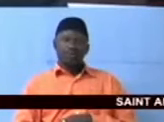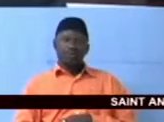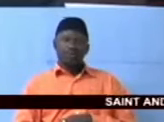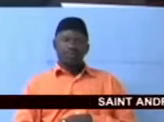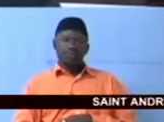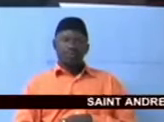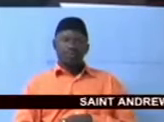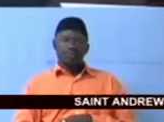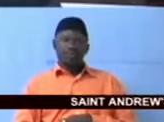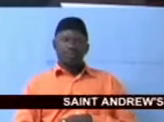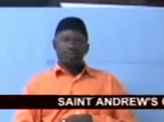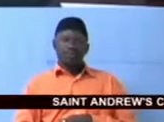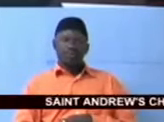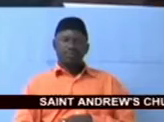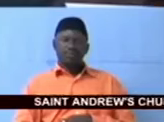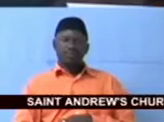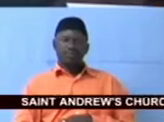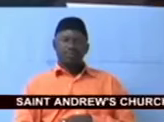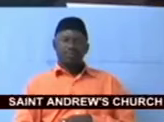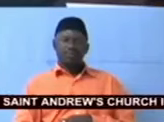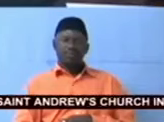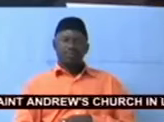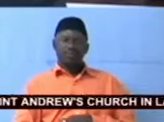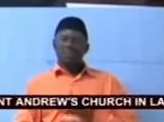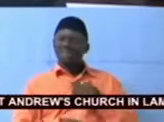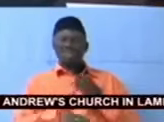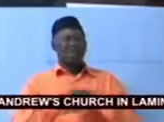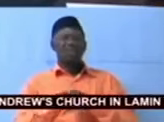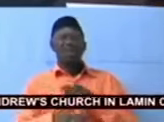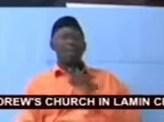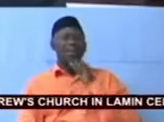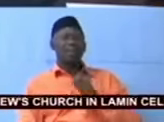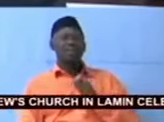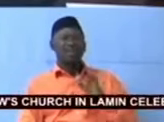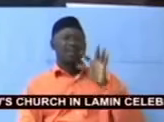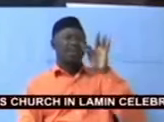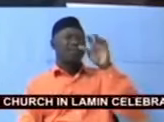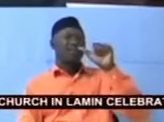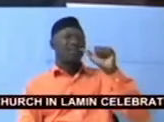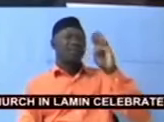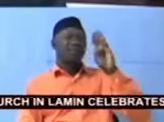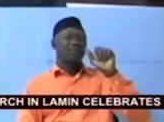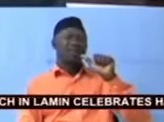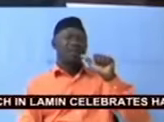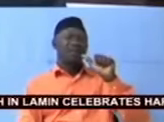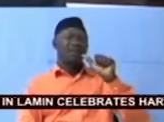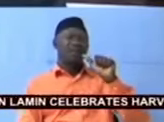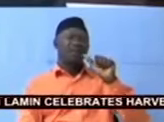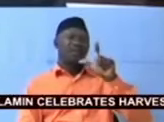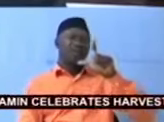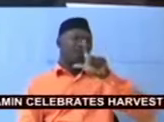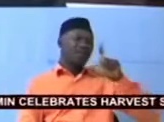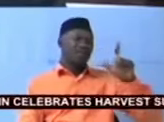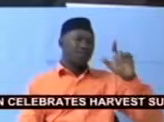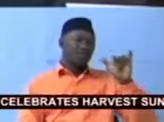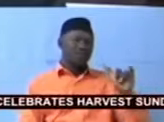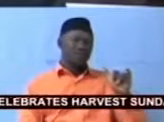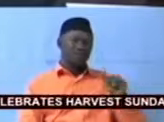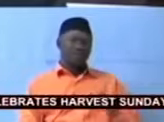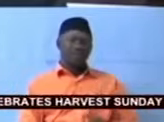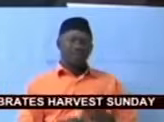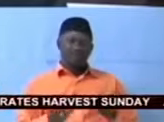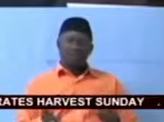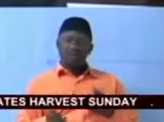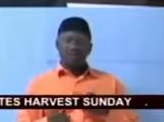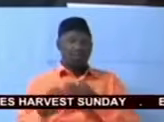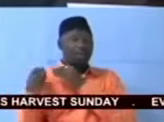Worship Tabali, as he then was. Bo jamono bo nak Tabali mo fa nekkon Your Worship. He is currently the master of the High Court.